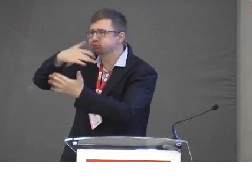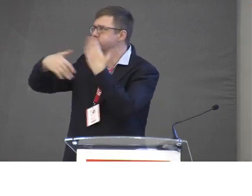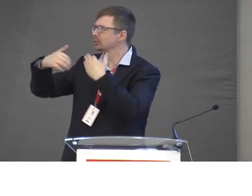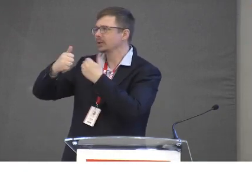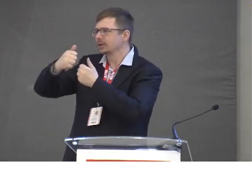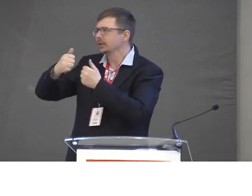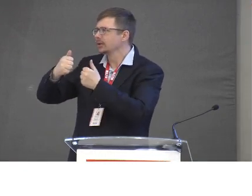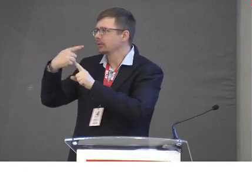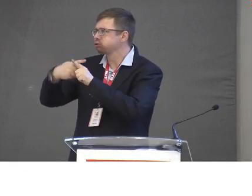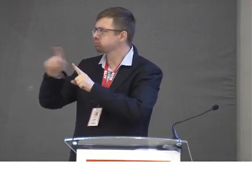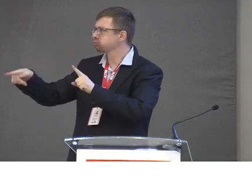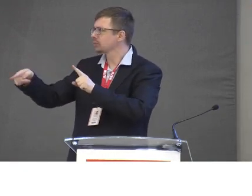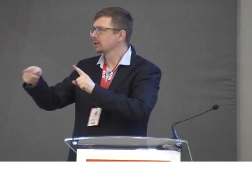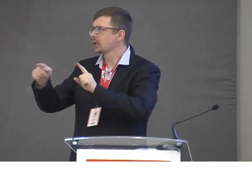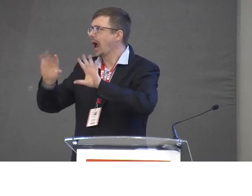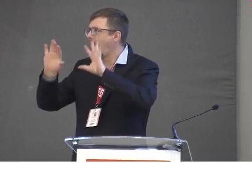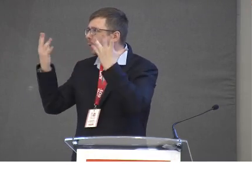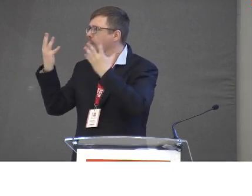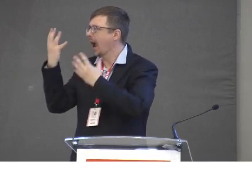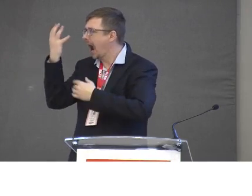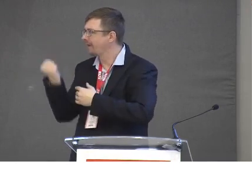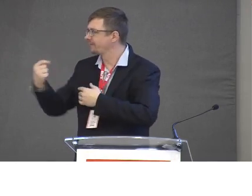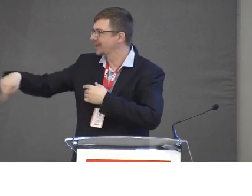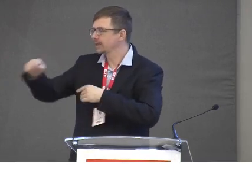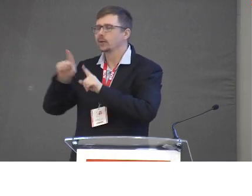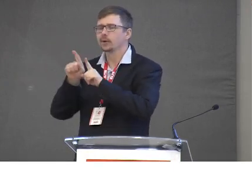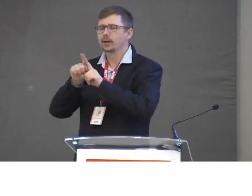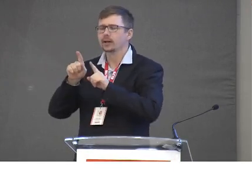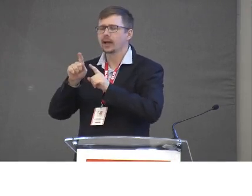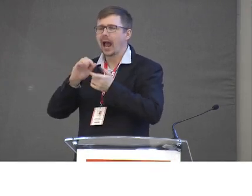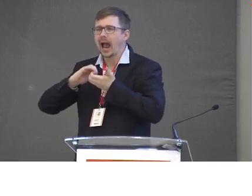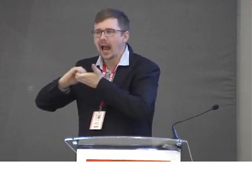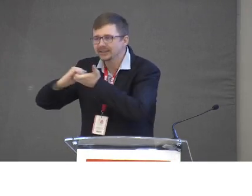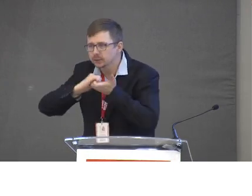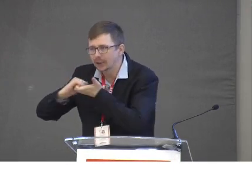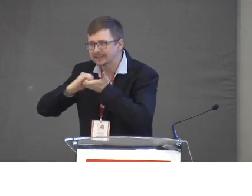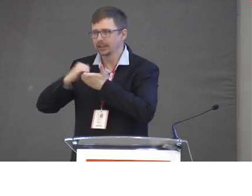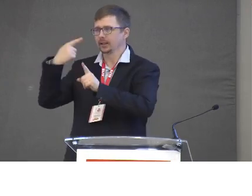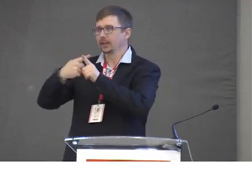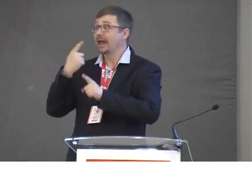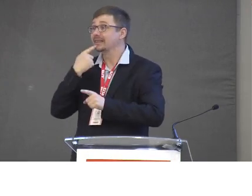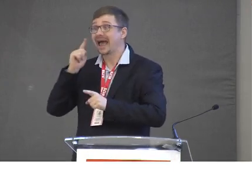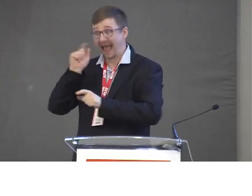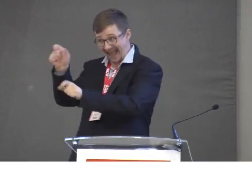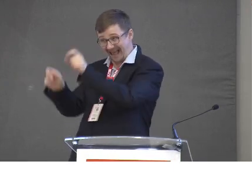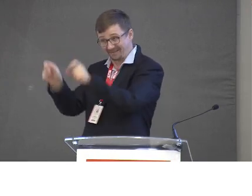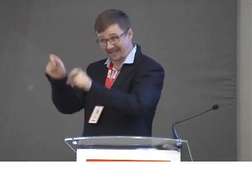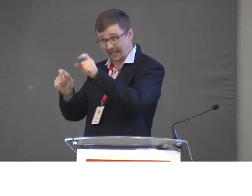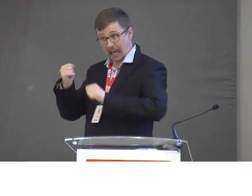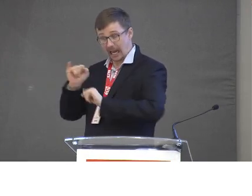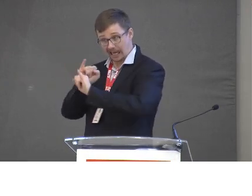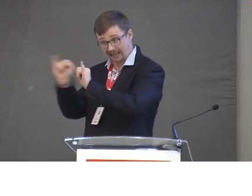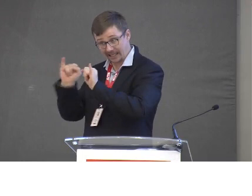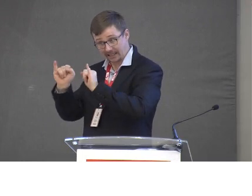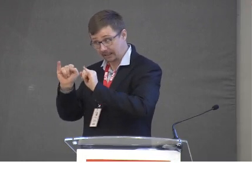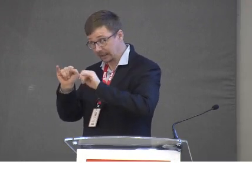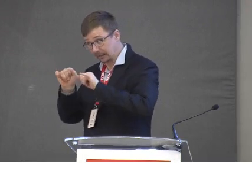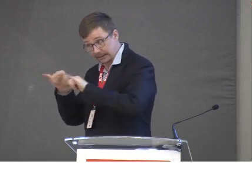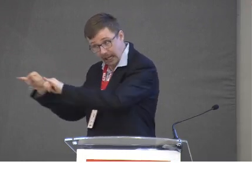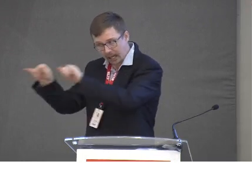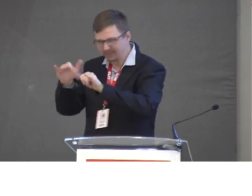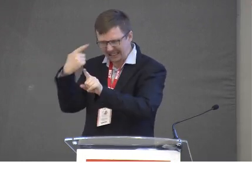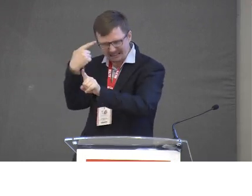community. What does the deaf community look like? How was it organized? What kind of associations are there?